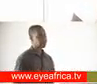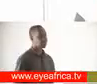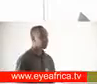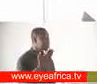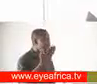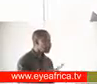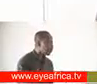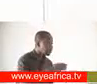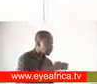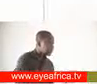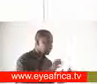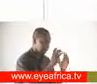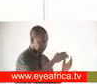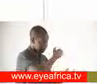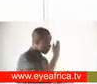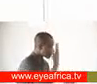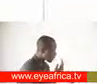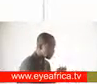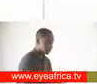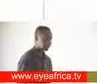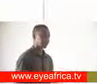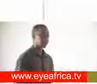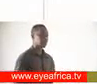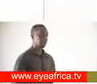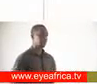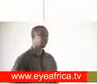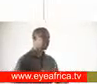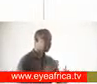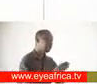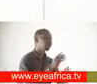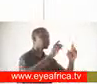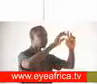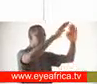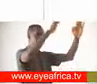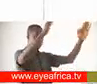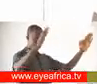From the salutation, we move to the body.